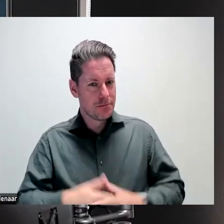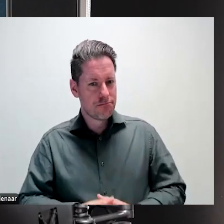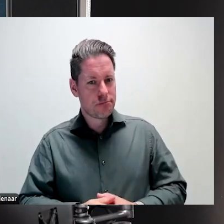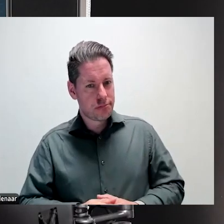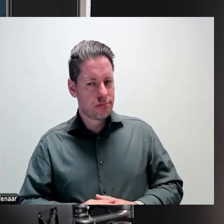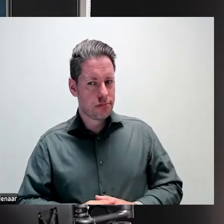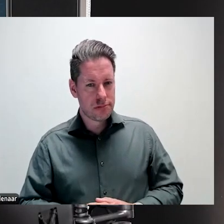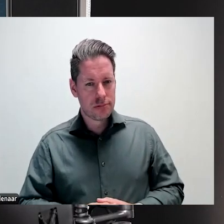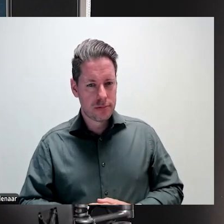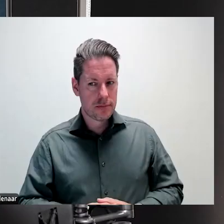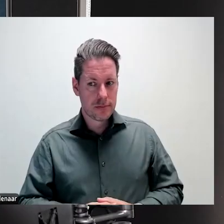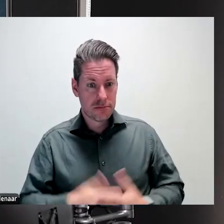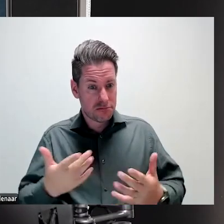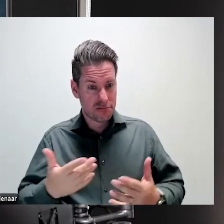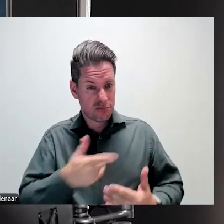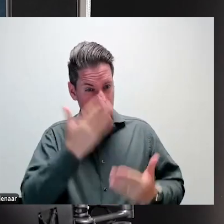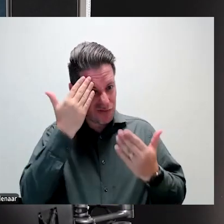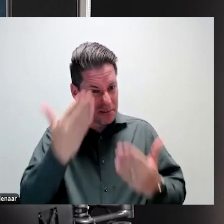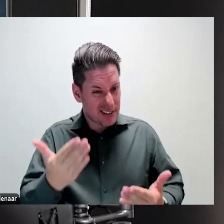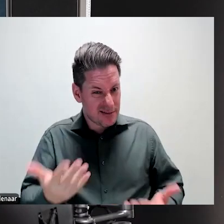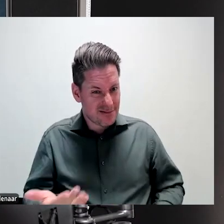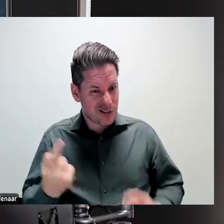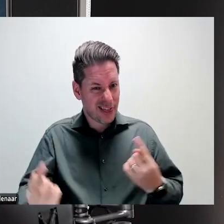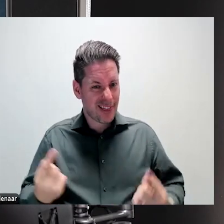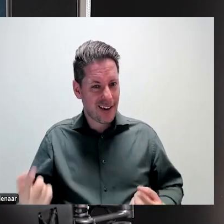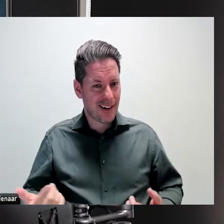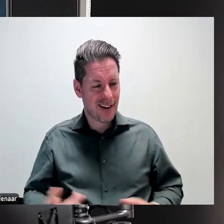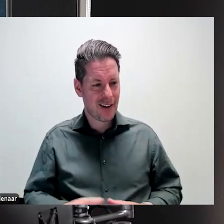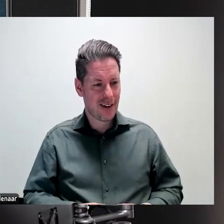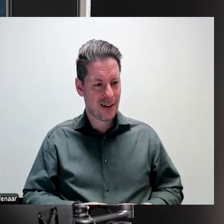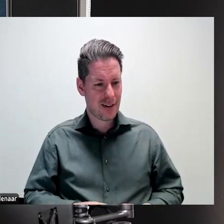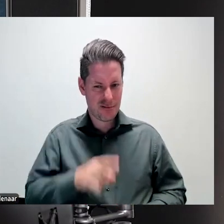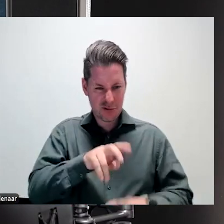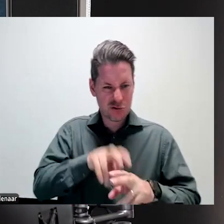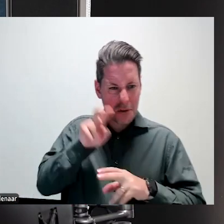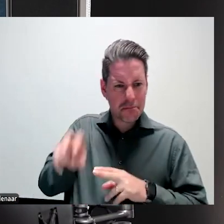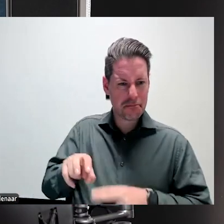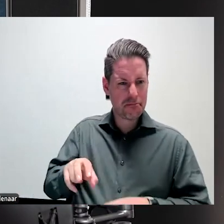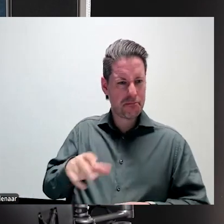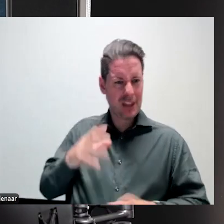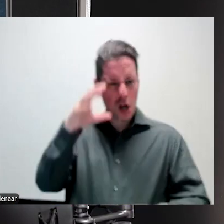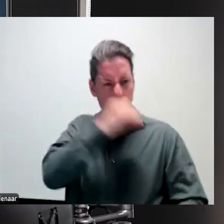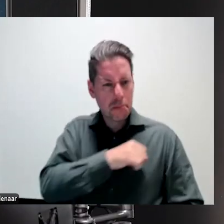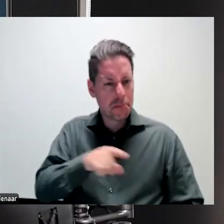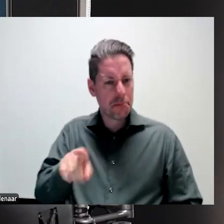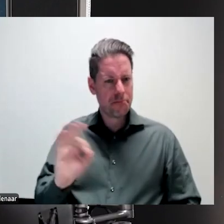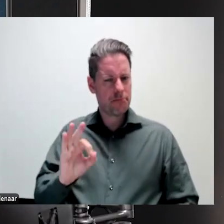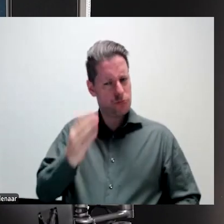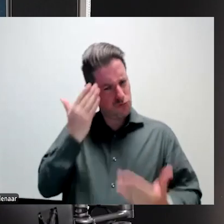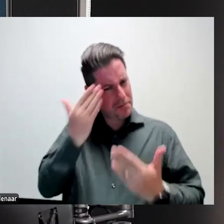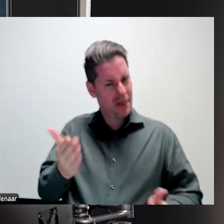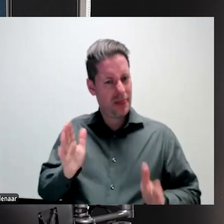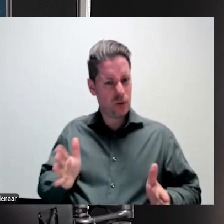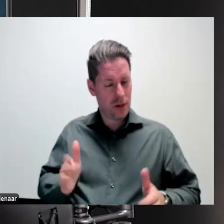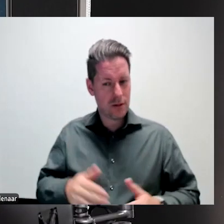Is it about respect and not making assumptions? Yeah. If you think